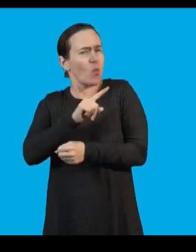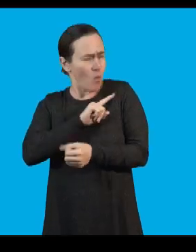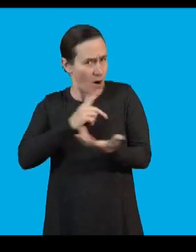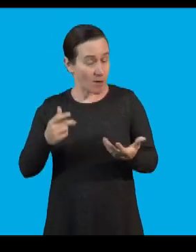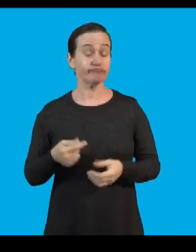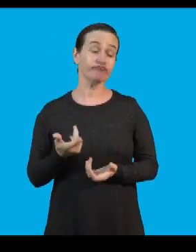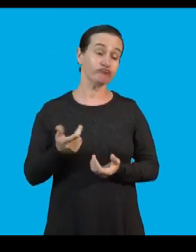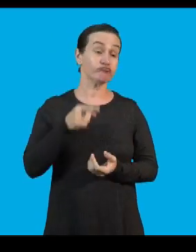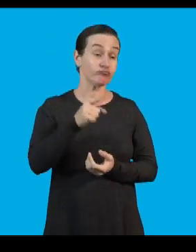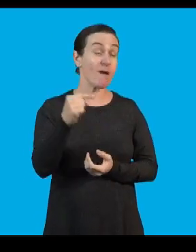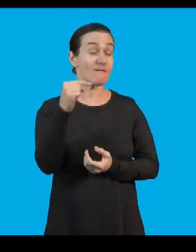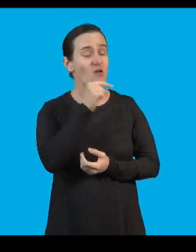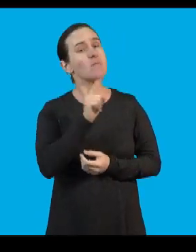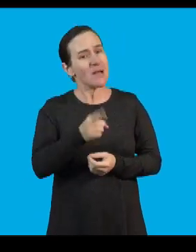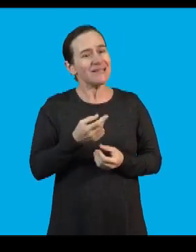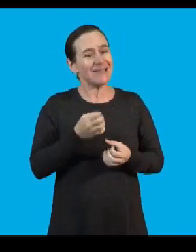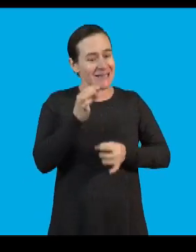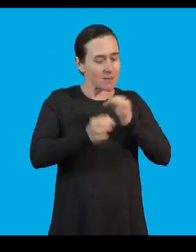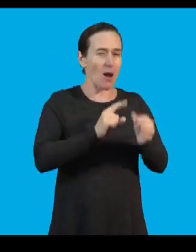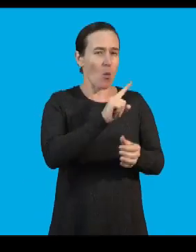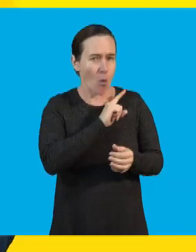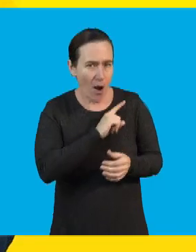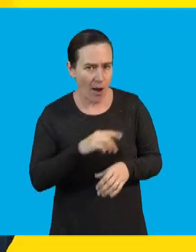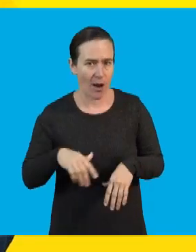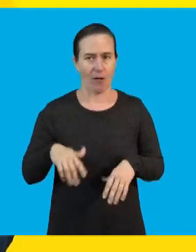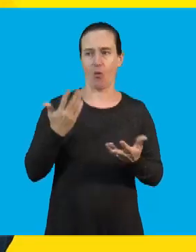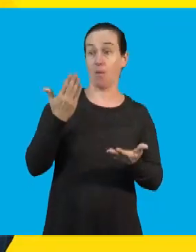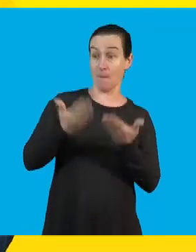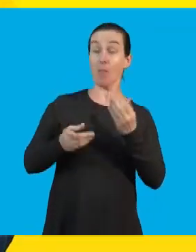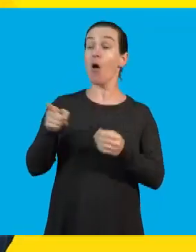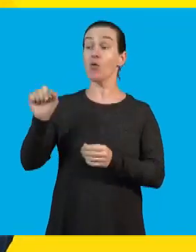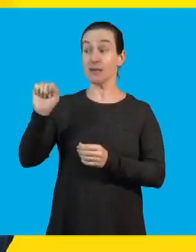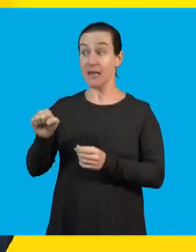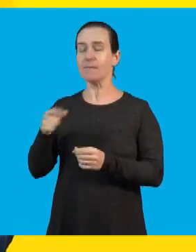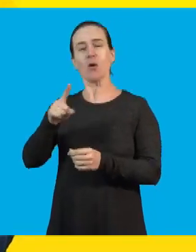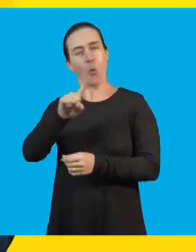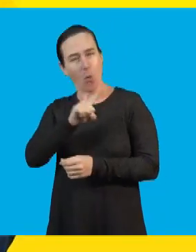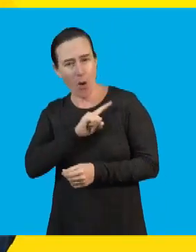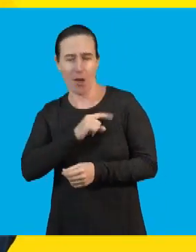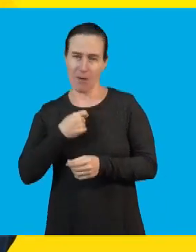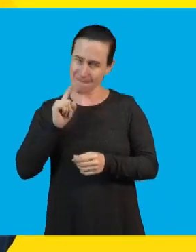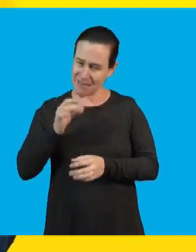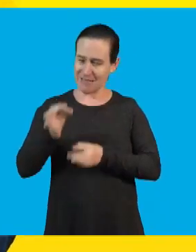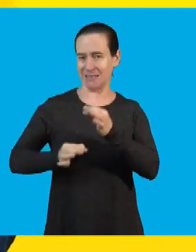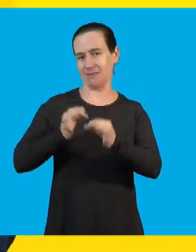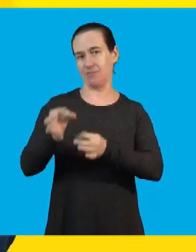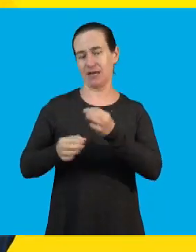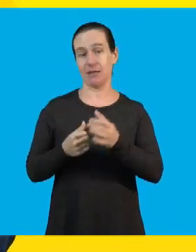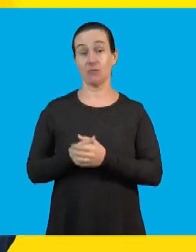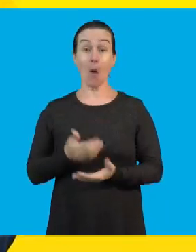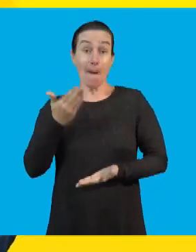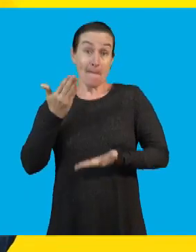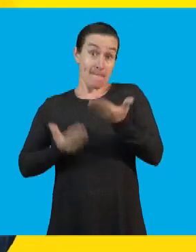need to support why you are saying yes or no, or why you are saying true or false, unless otherwise stated.